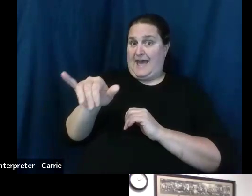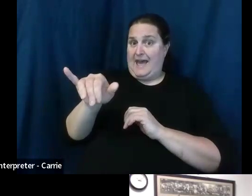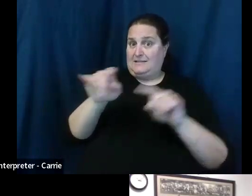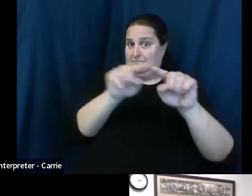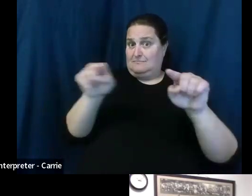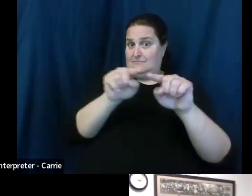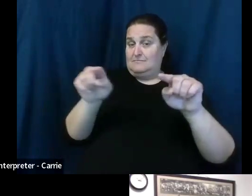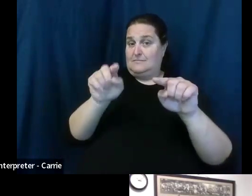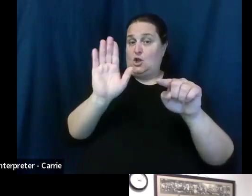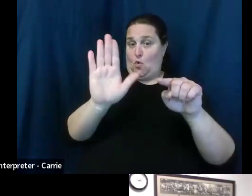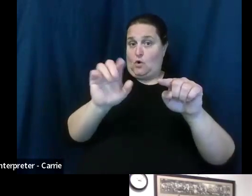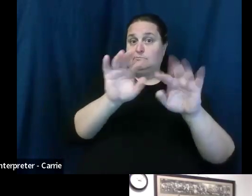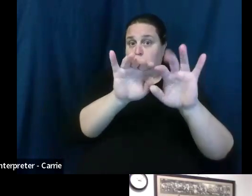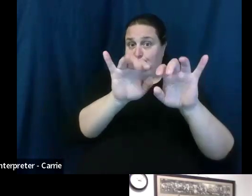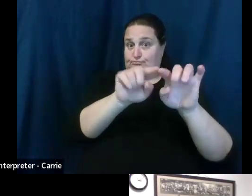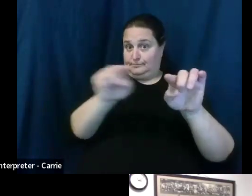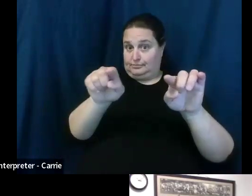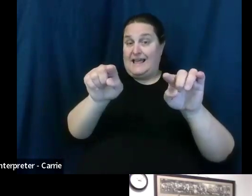in. Okay.